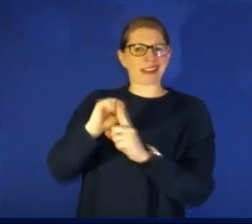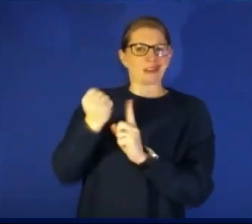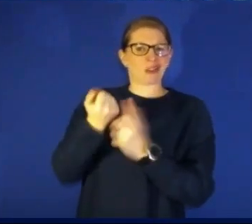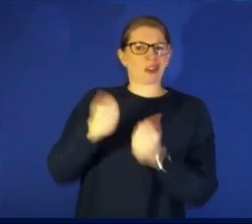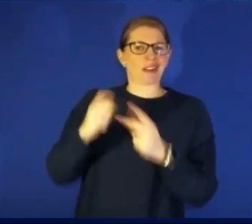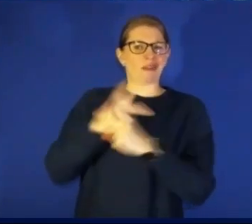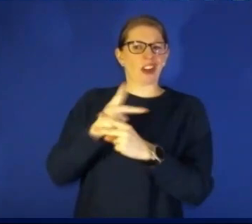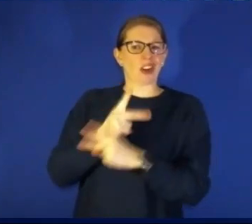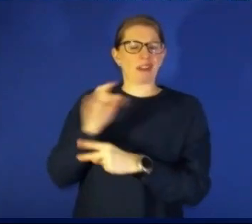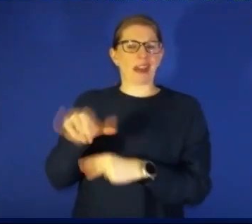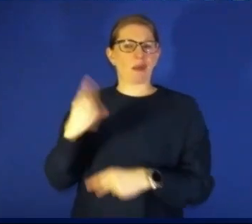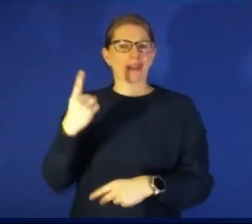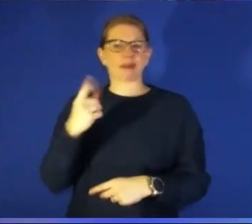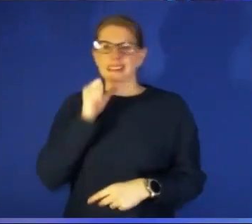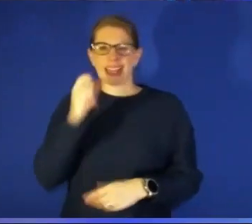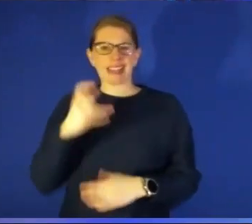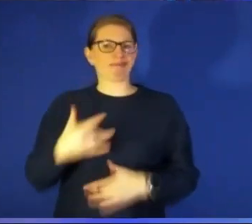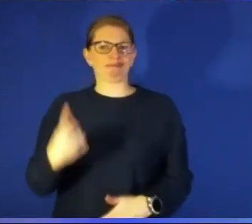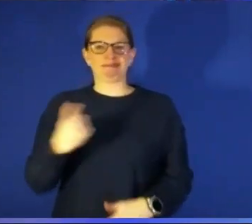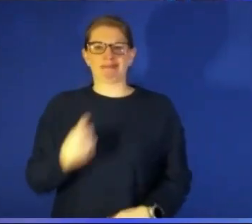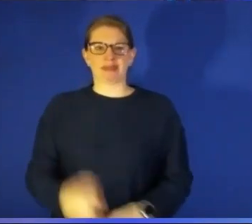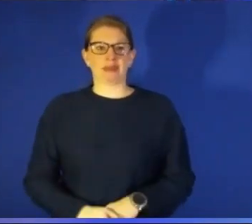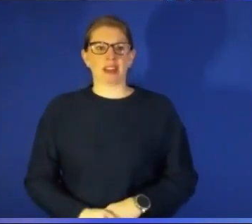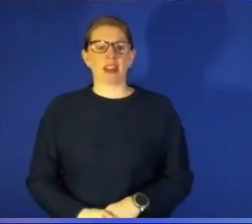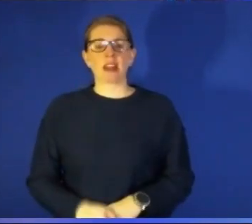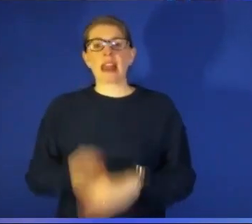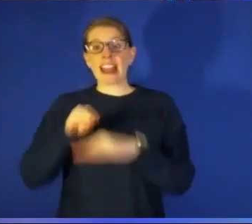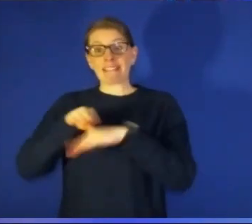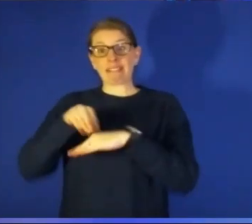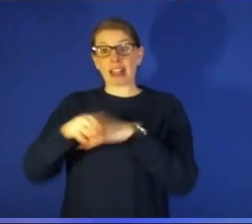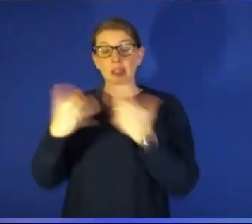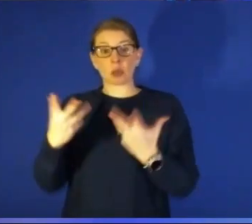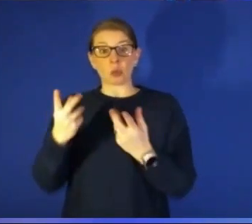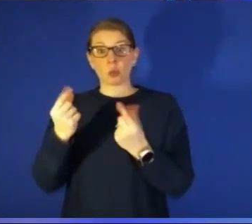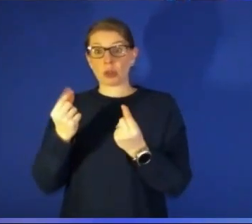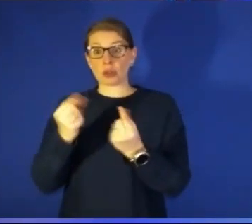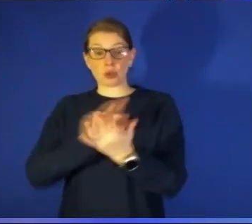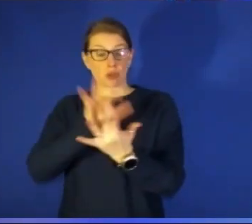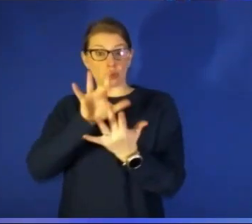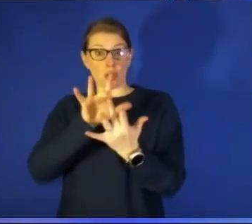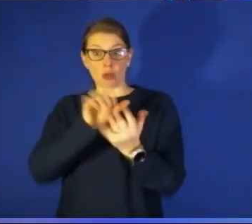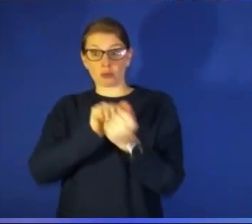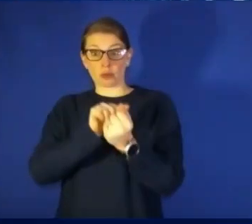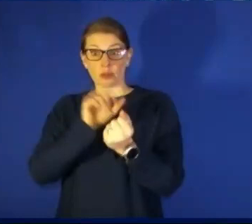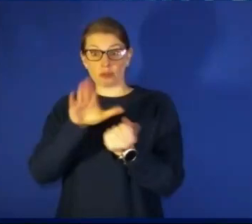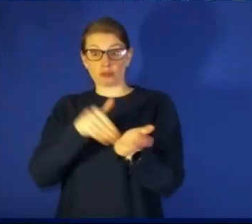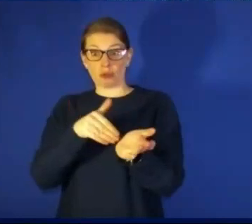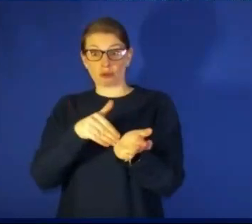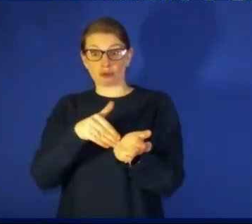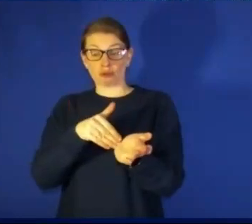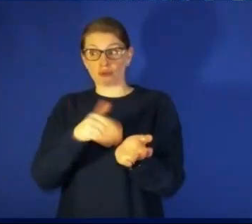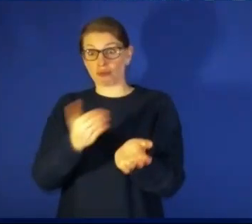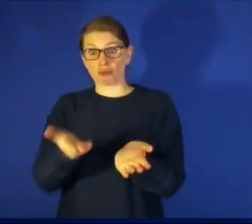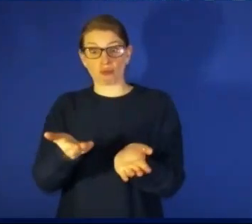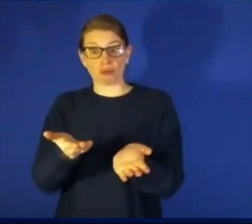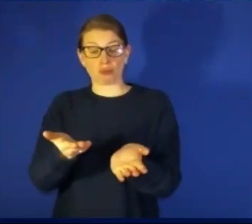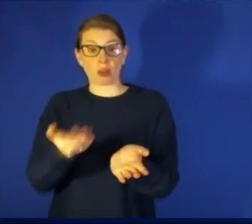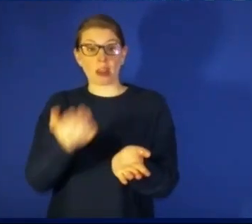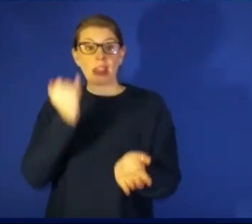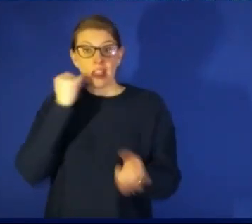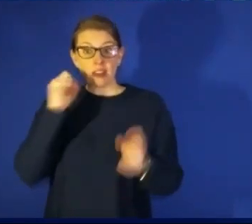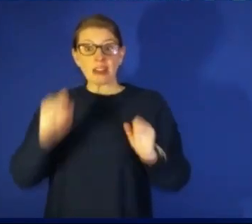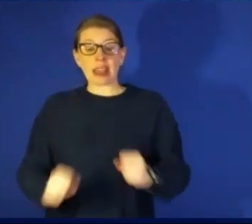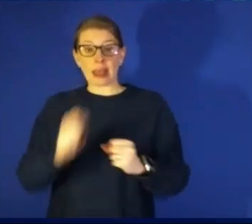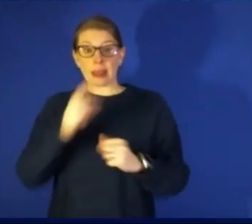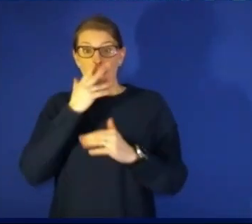out. That's not a common question. So what would you advise her, just to reach out to her physician? Well, if they can get blood sugars during